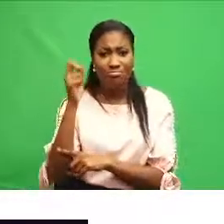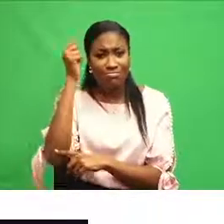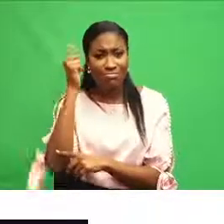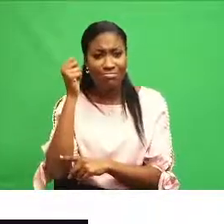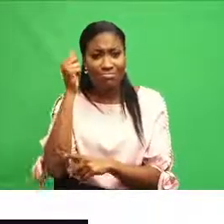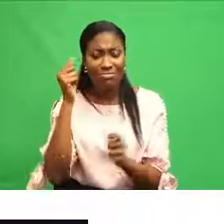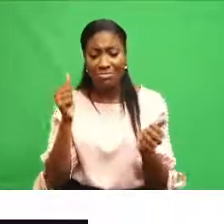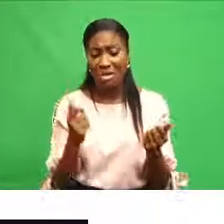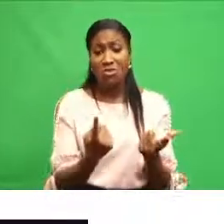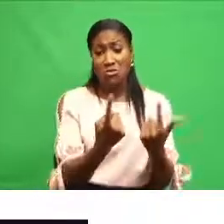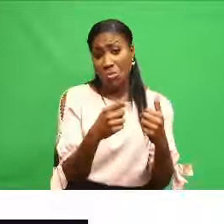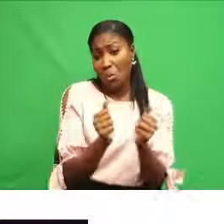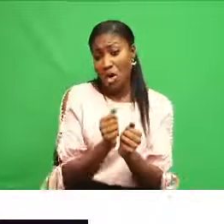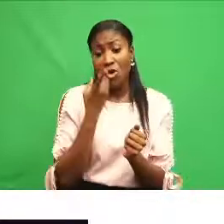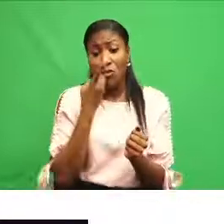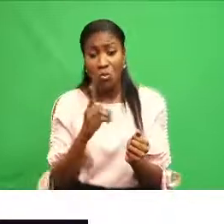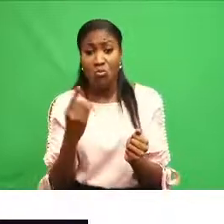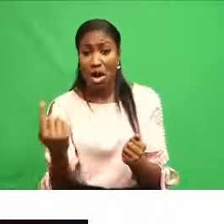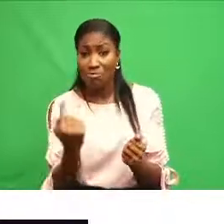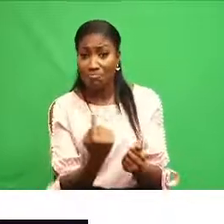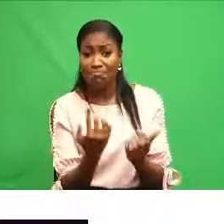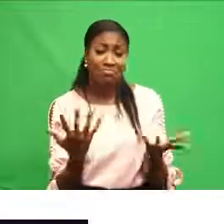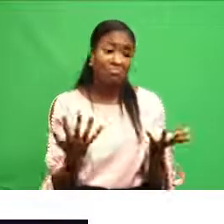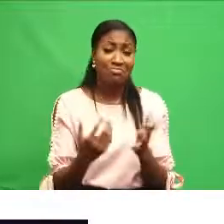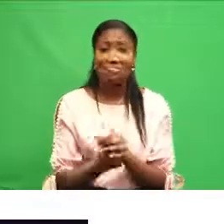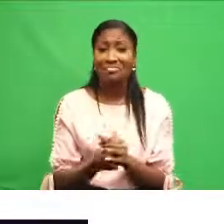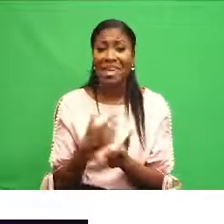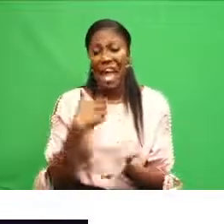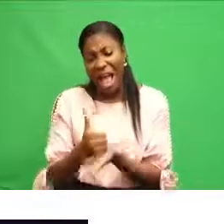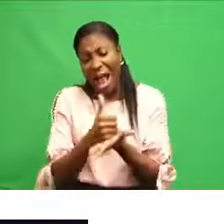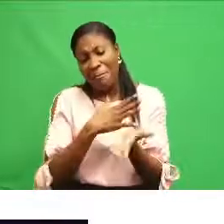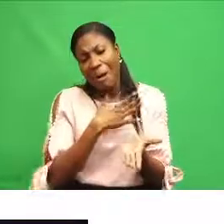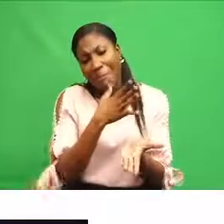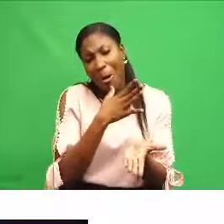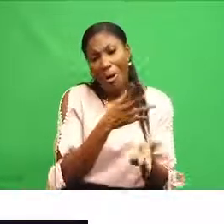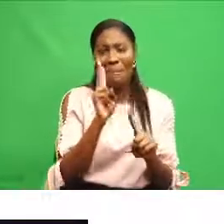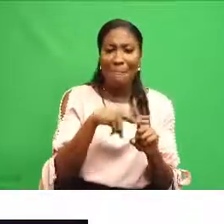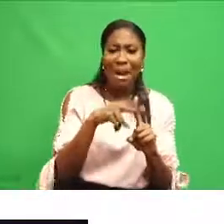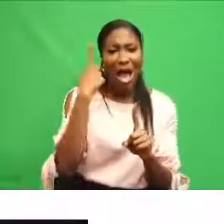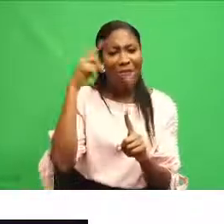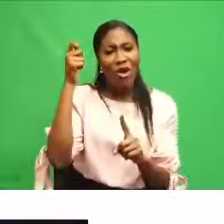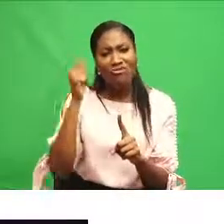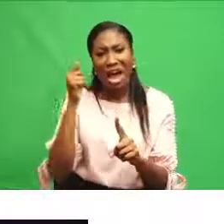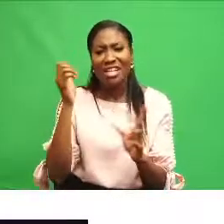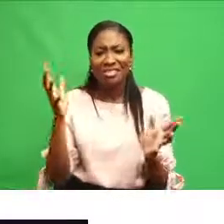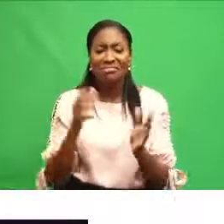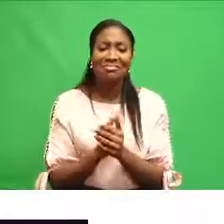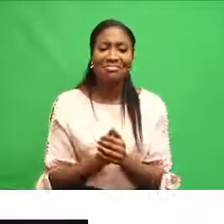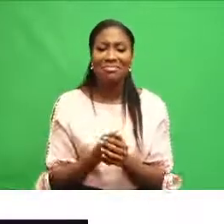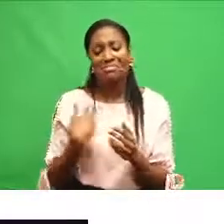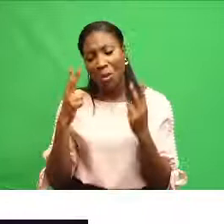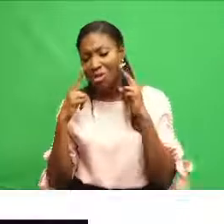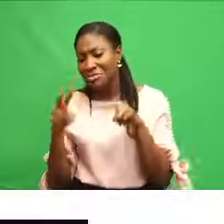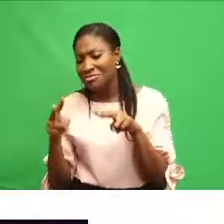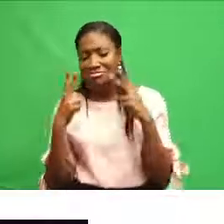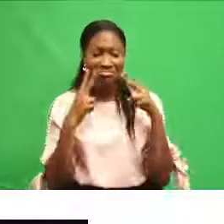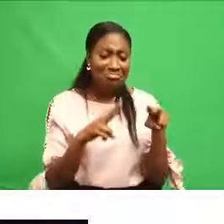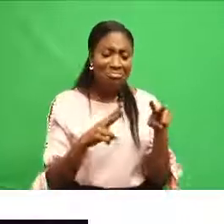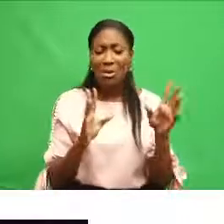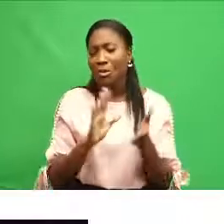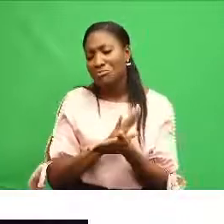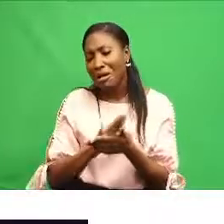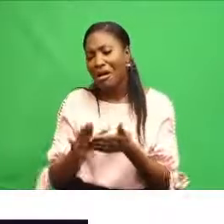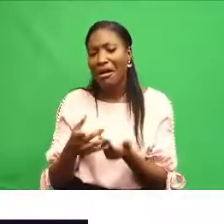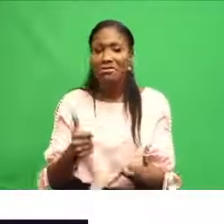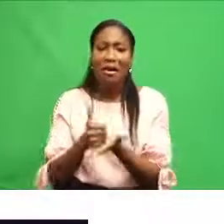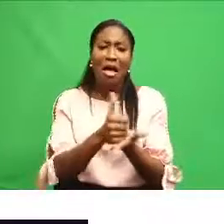you, right? And says that mom helping mommy to apply for this grant. And yes, Mary is all attentive.